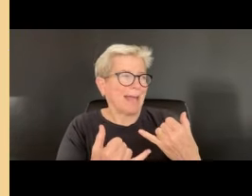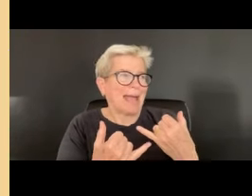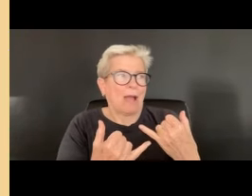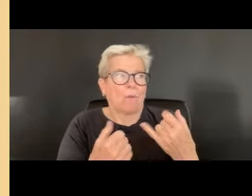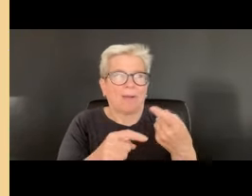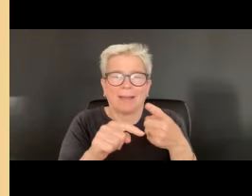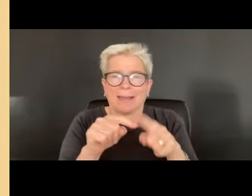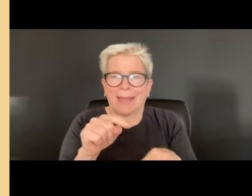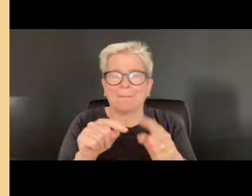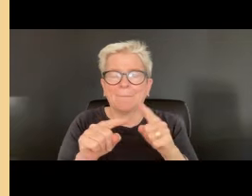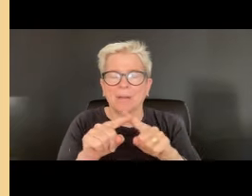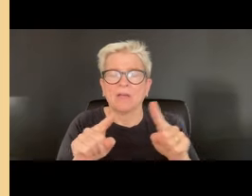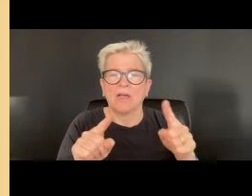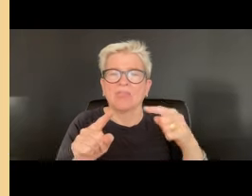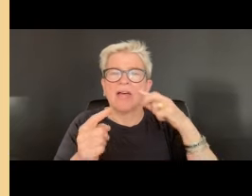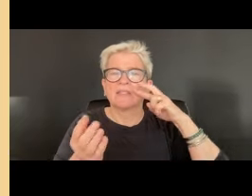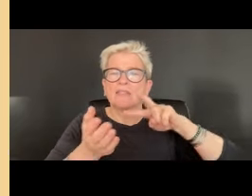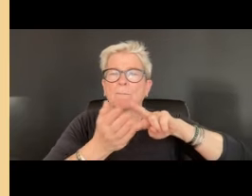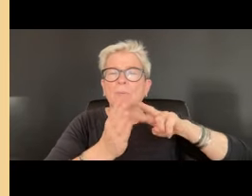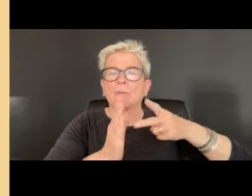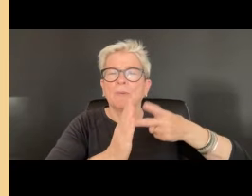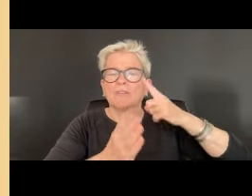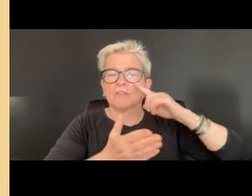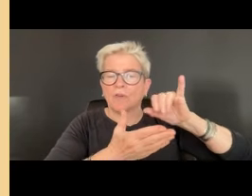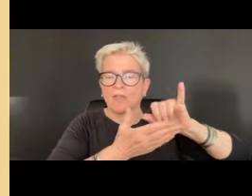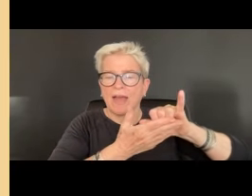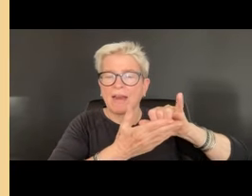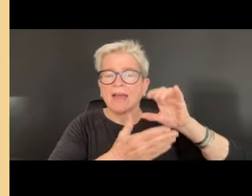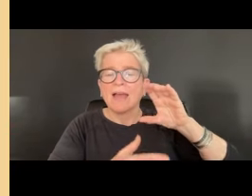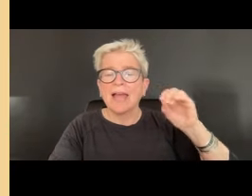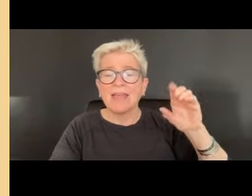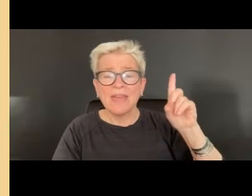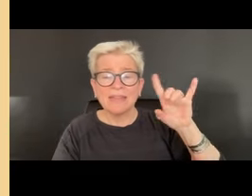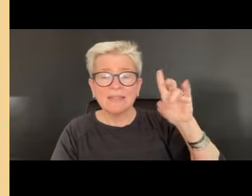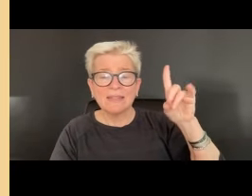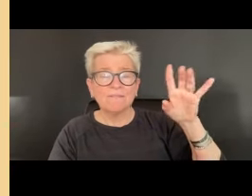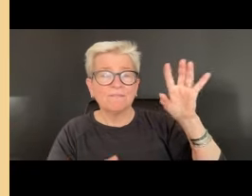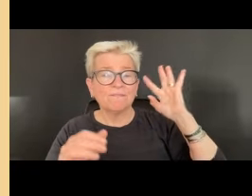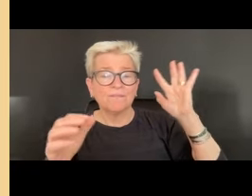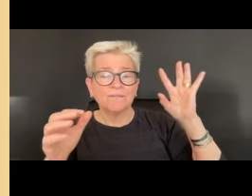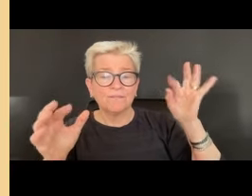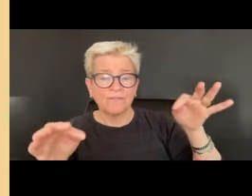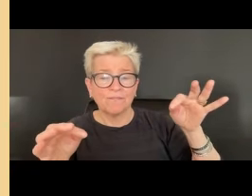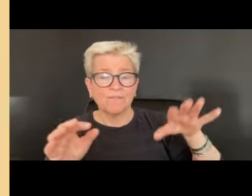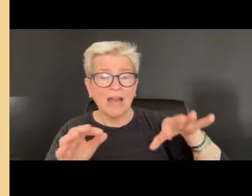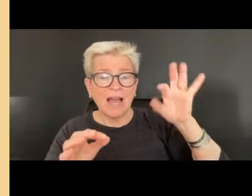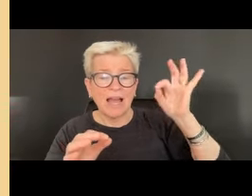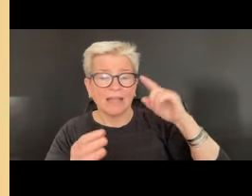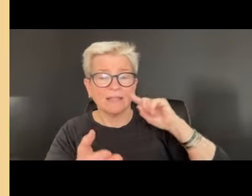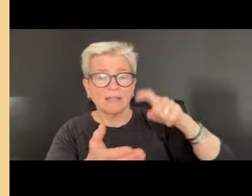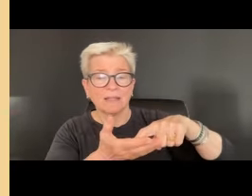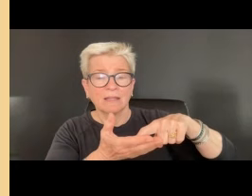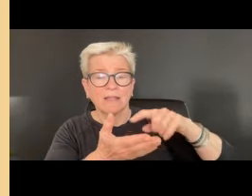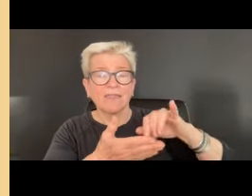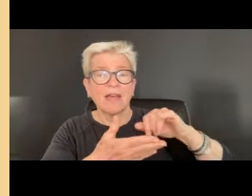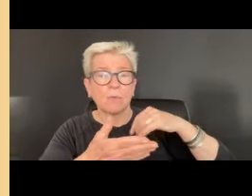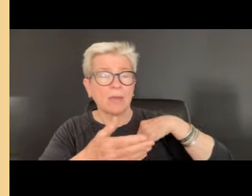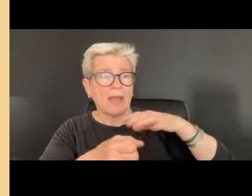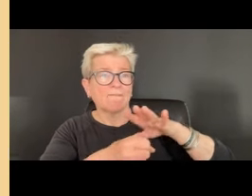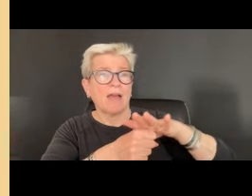but yes, that is the purpose of that. And it did find that we do have adequate